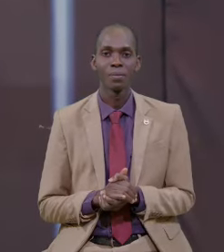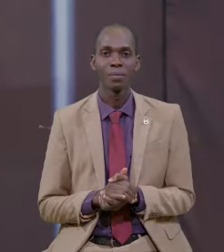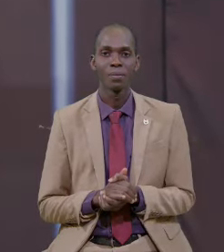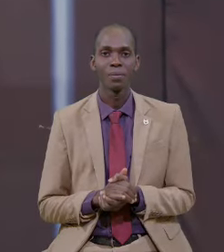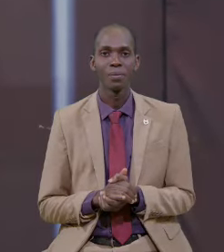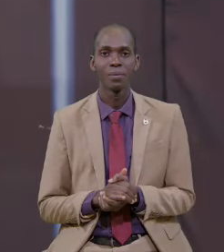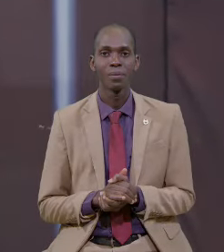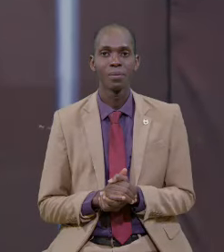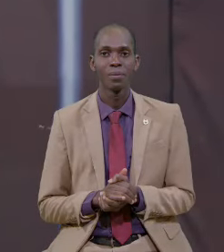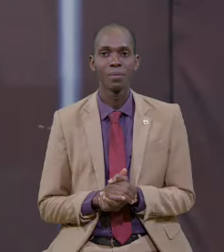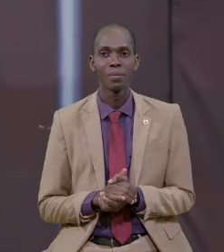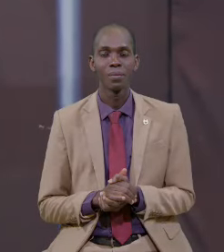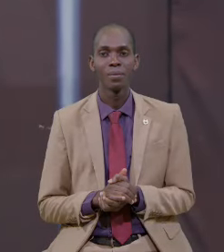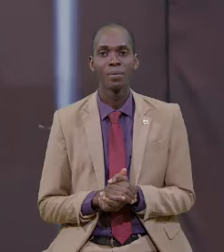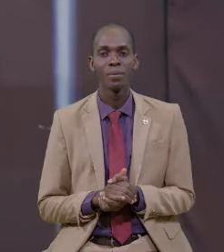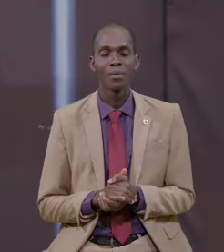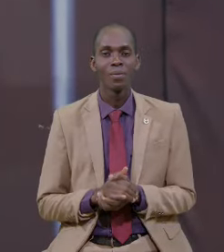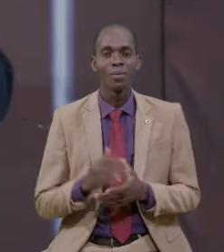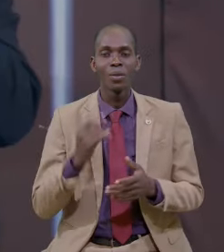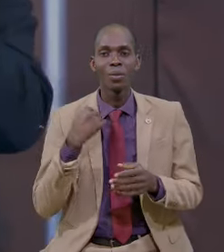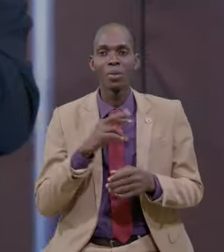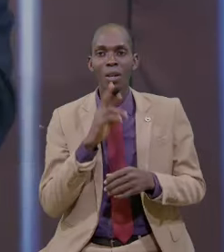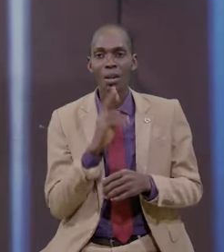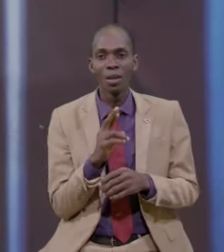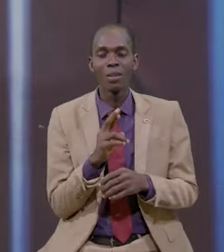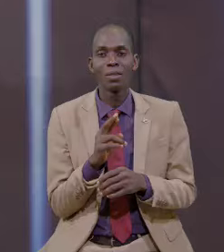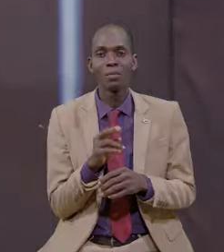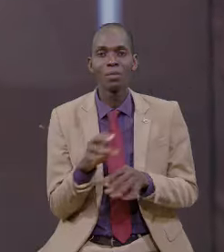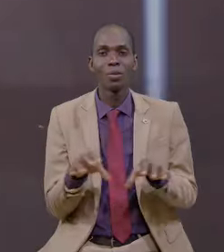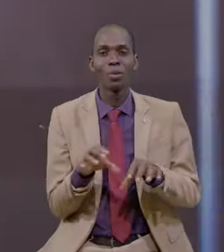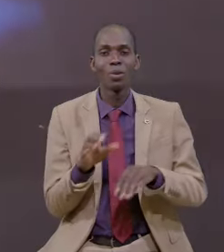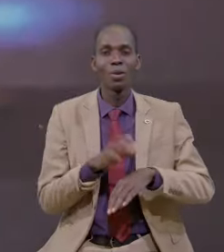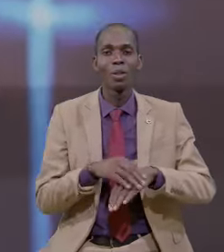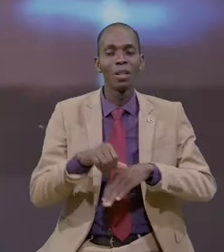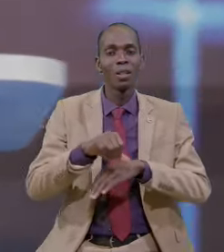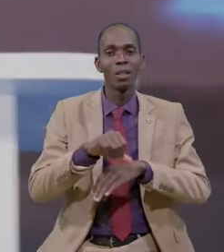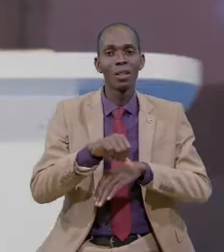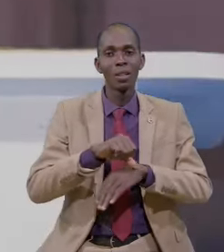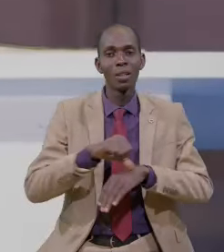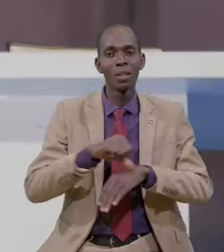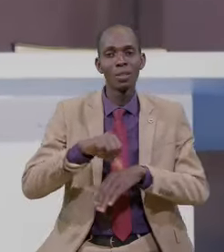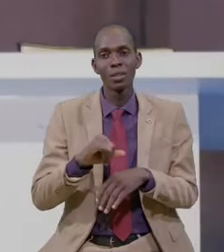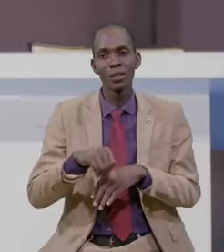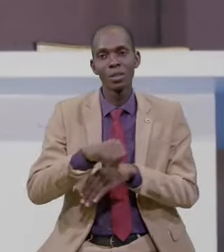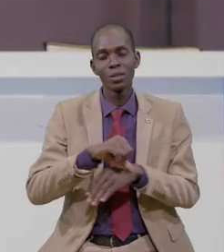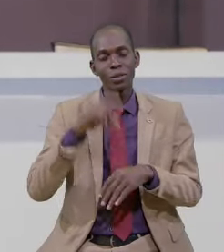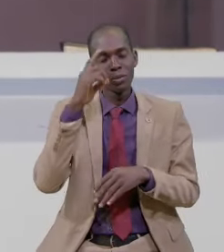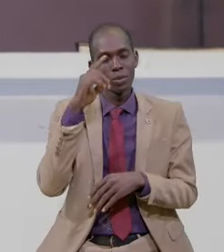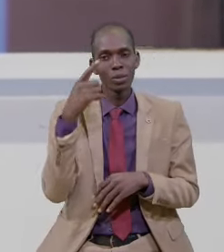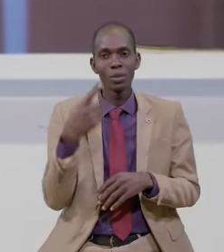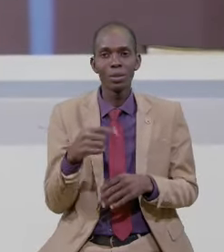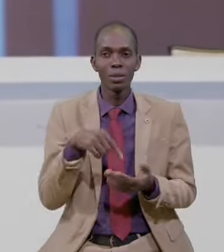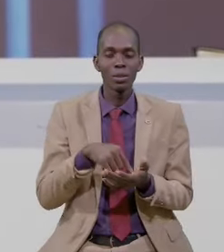We're talking on anointing. Anointing for end, for the end time